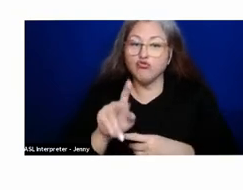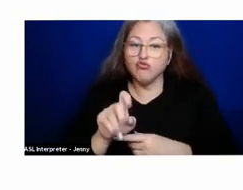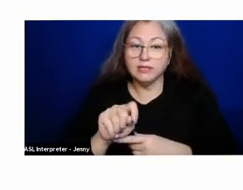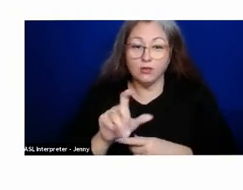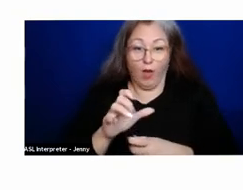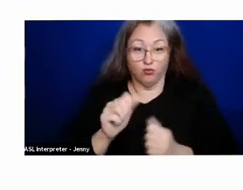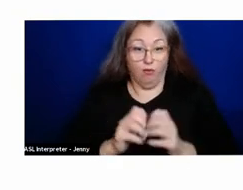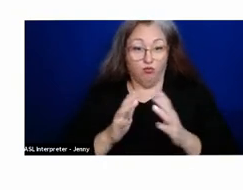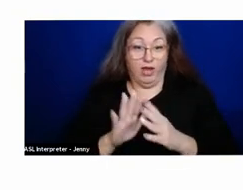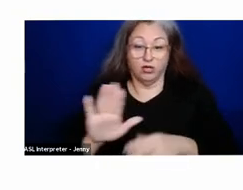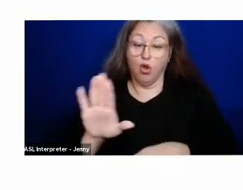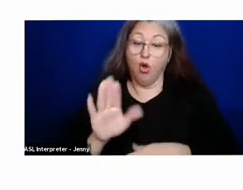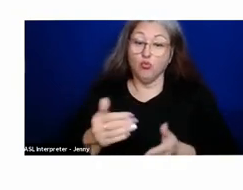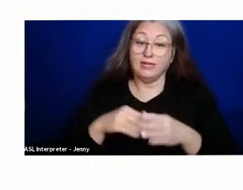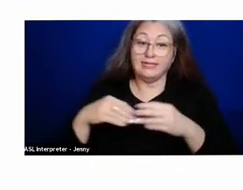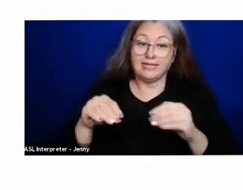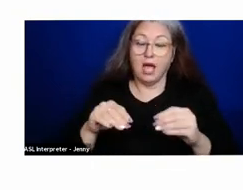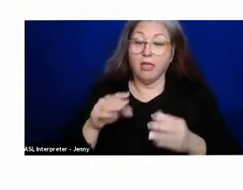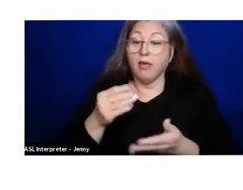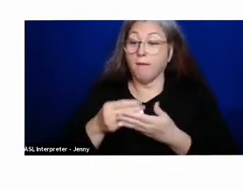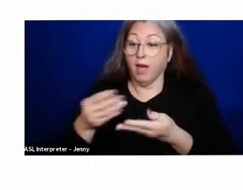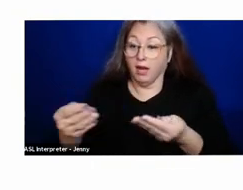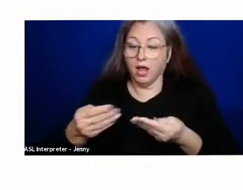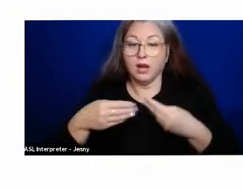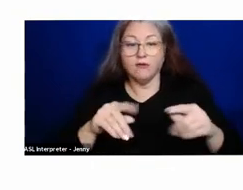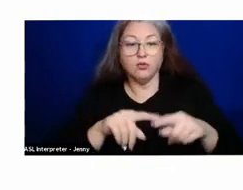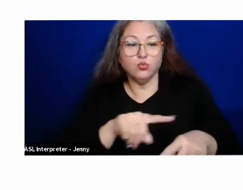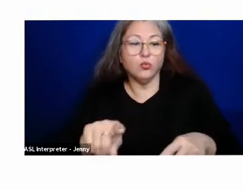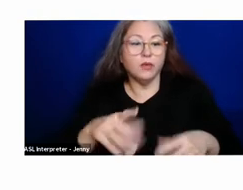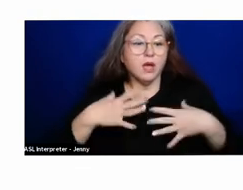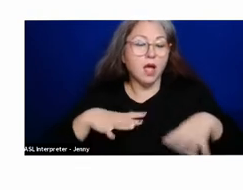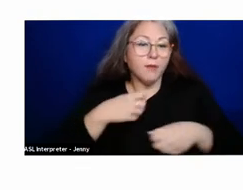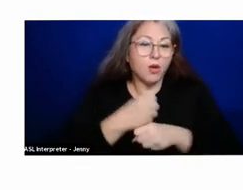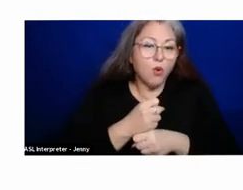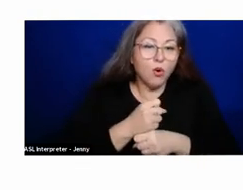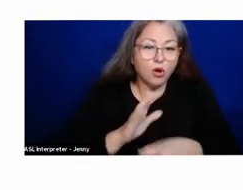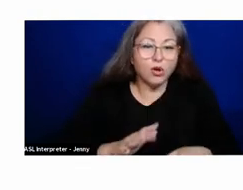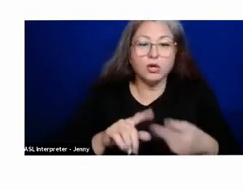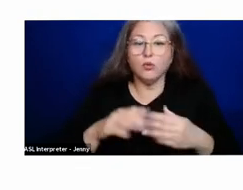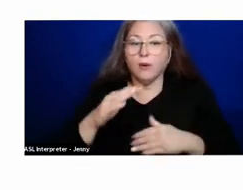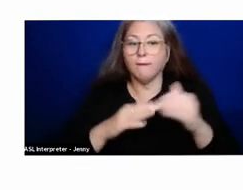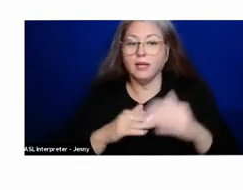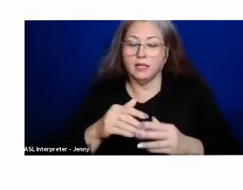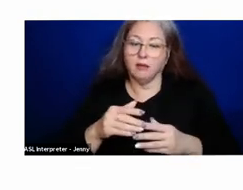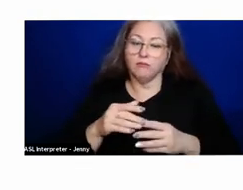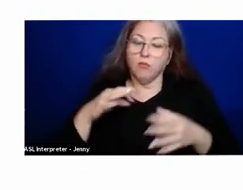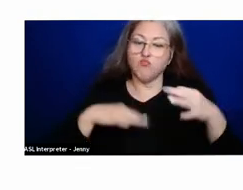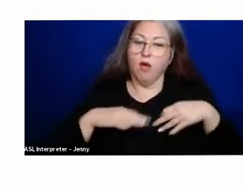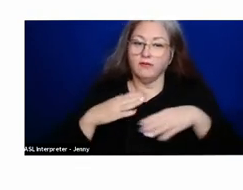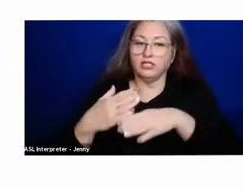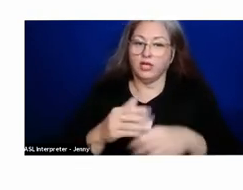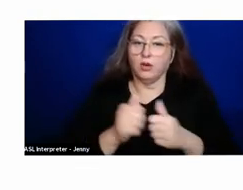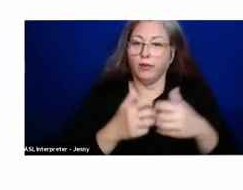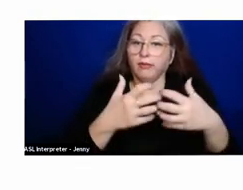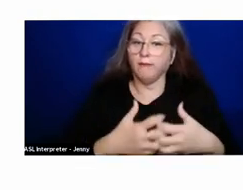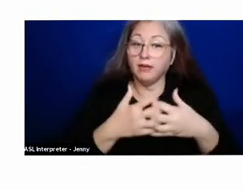programs, then I would like to see them redistribute that money to garment workers or to build profit sharing into their relationship with manufacturers. If